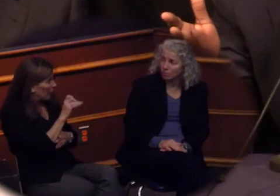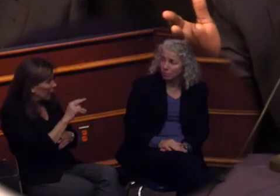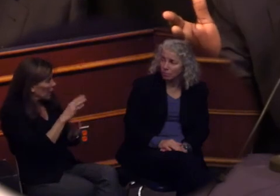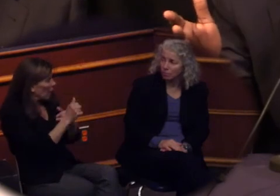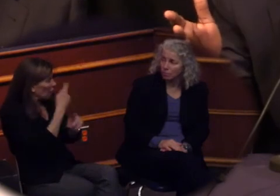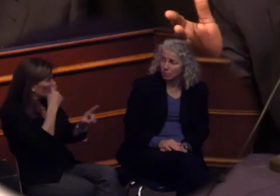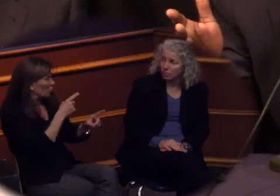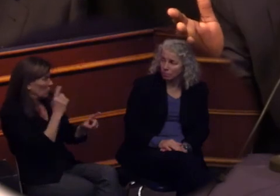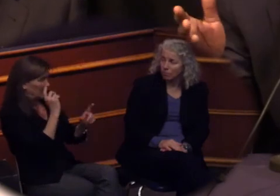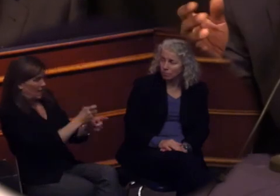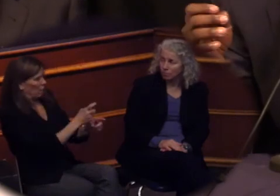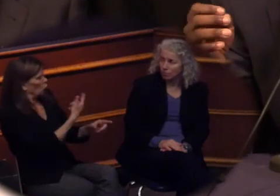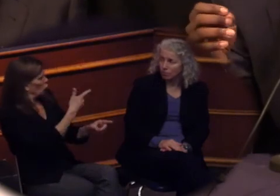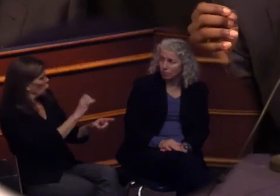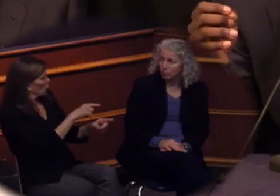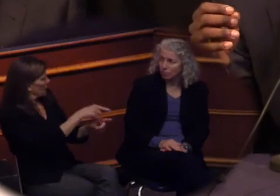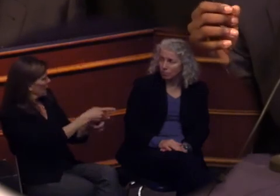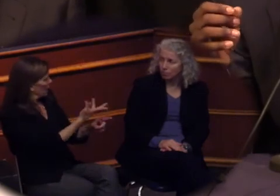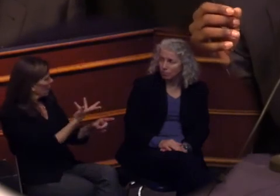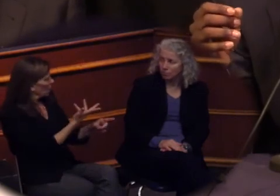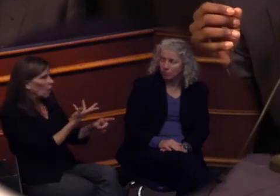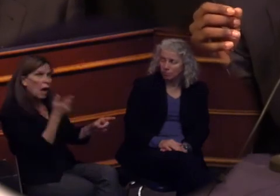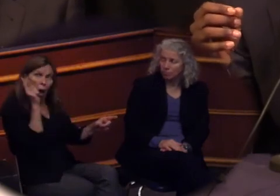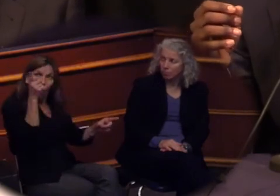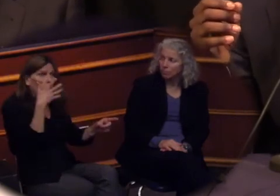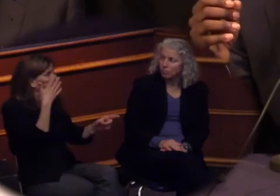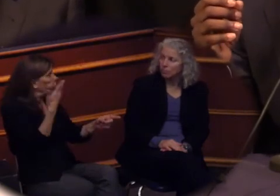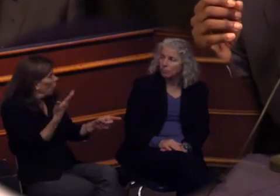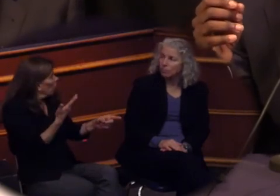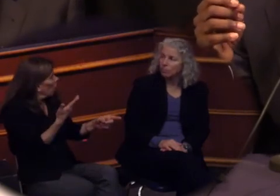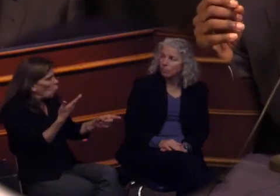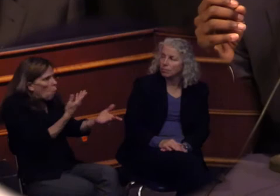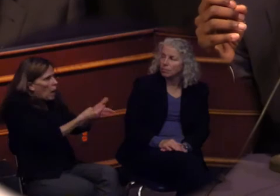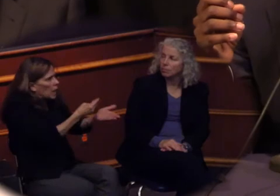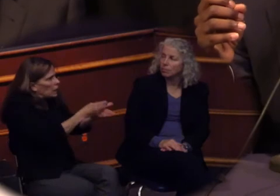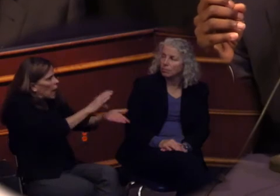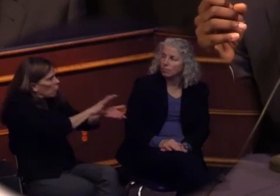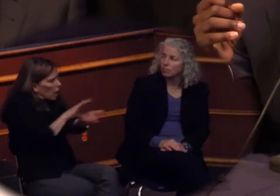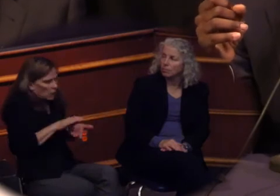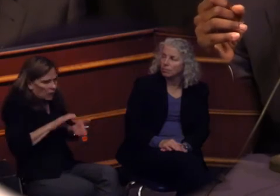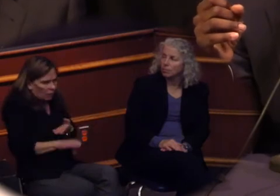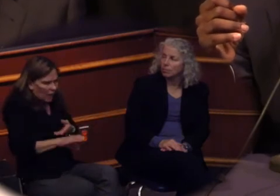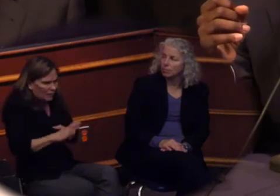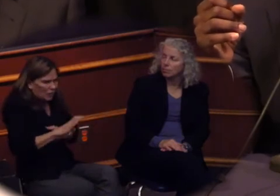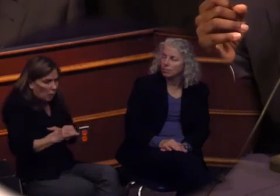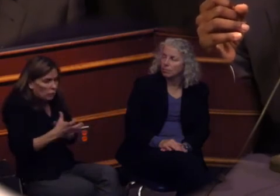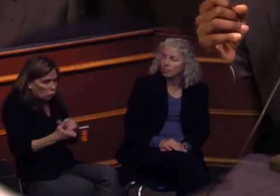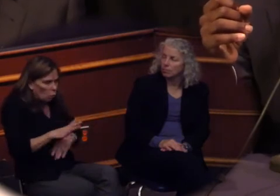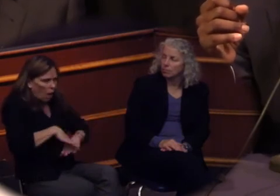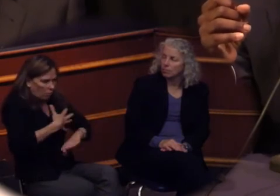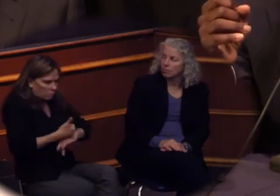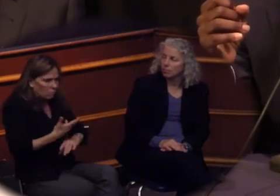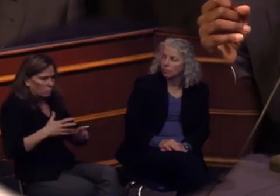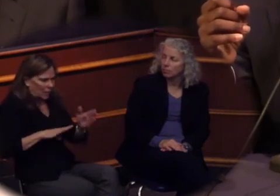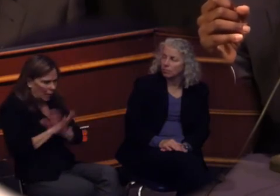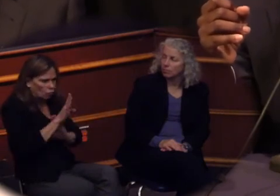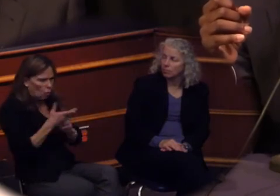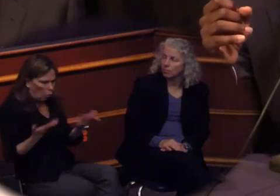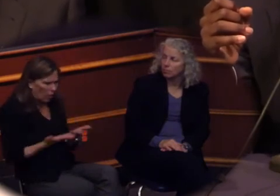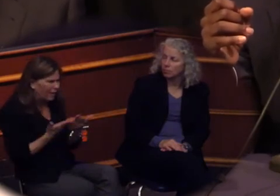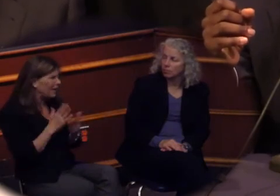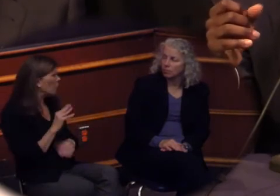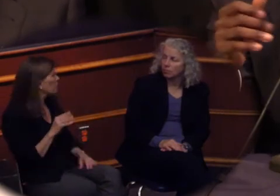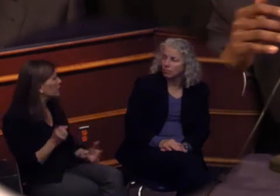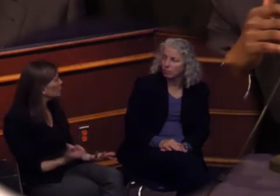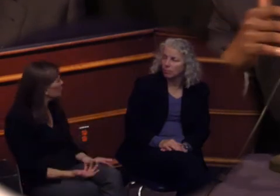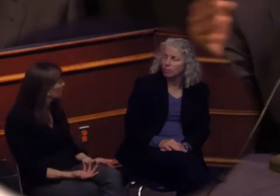Seaport District. How about taking some of that money and investing it in the companies that want to grow here in western Massachusetts, right?